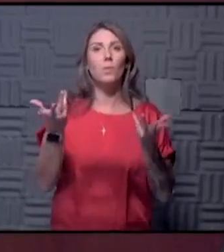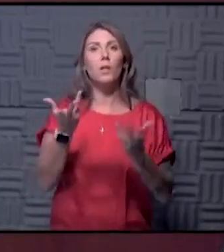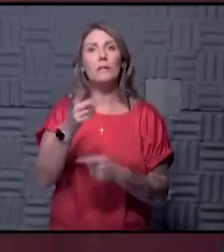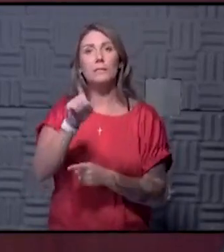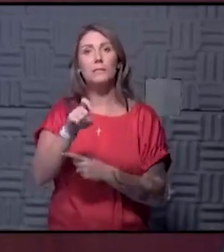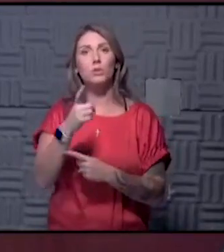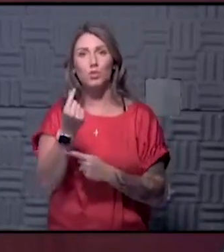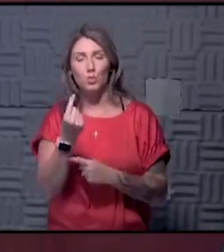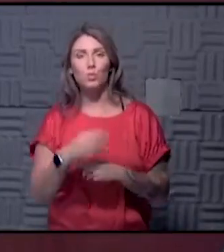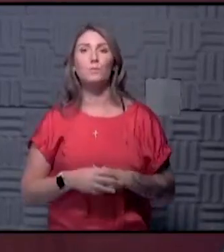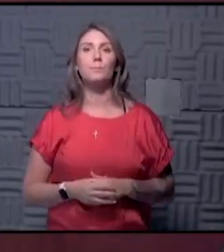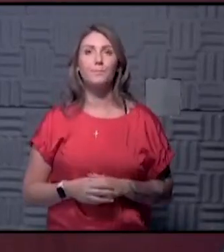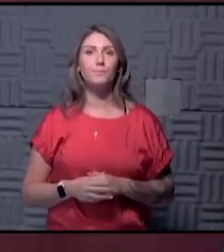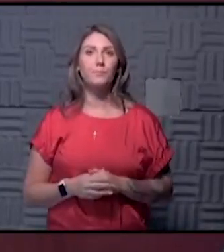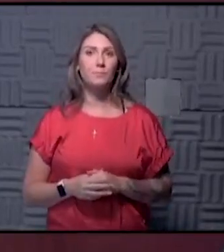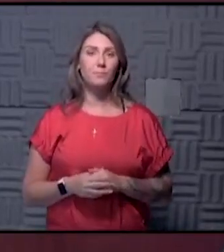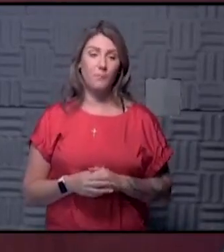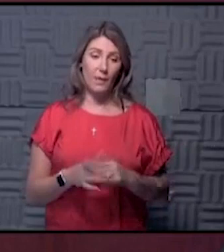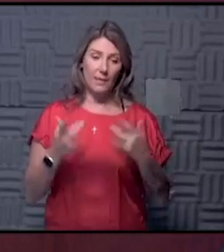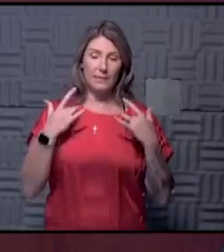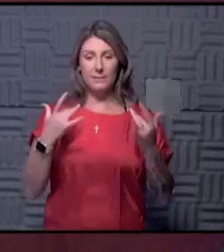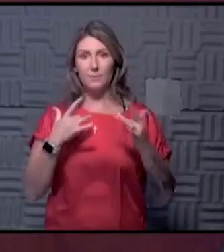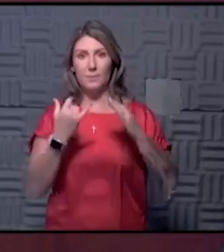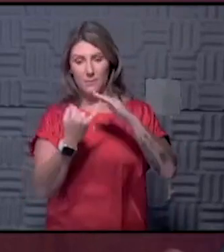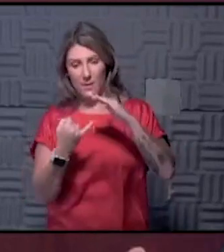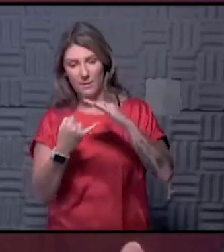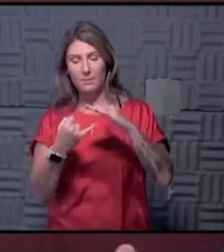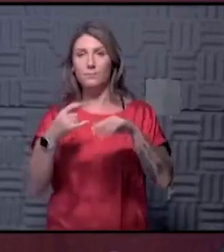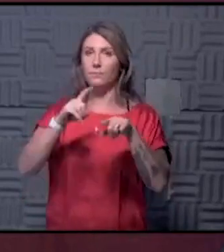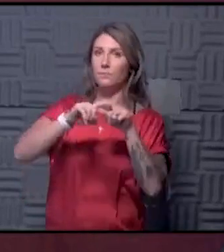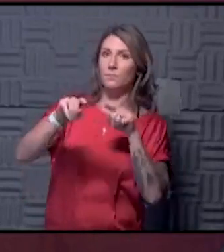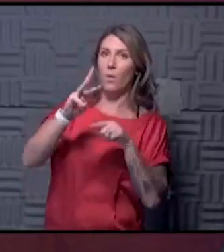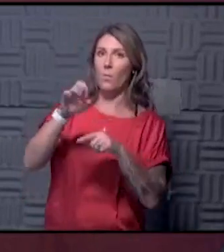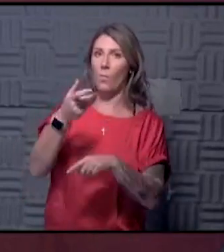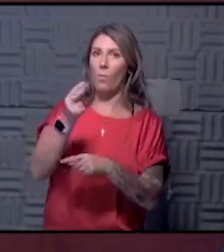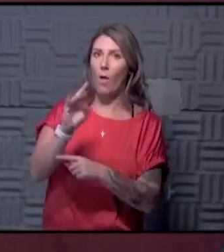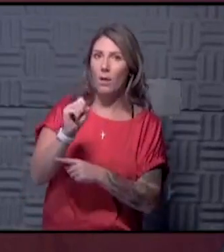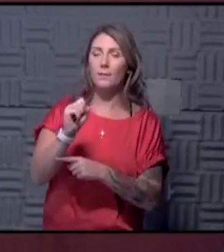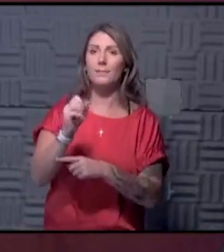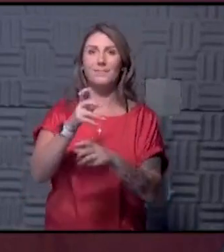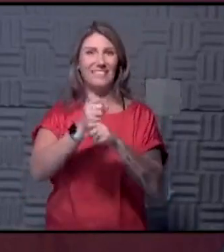do, which is typically isolate and call Watkins and get some advice. So,